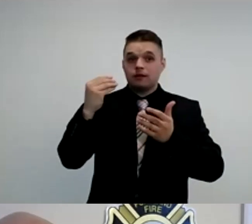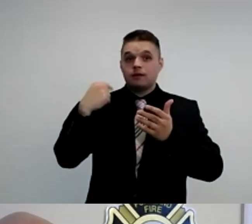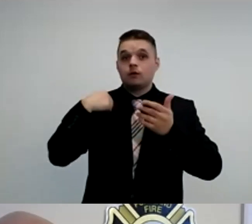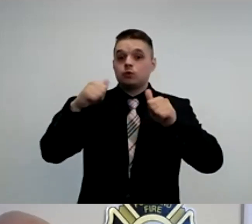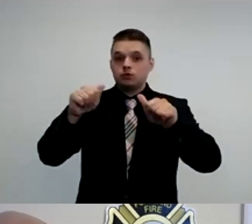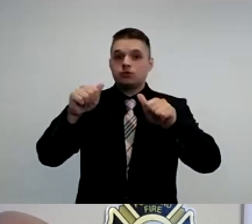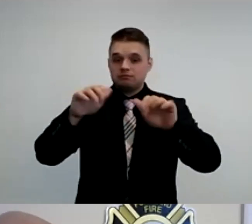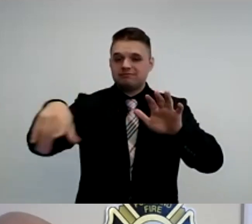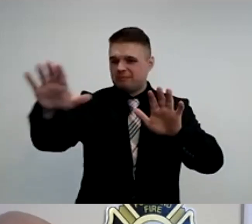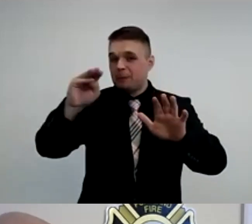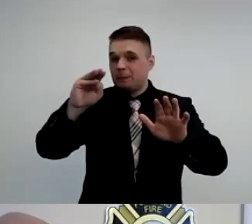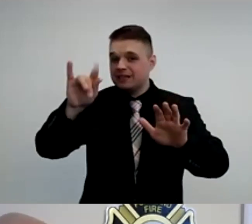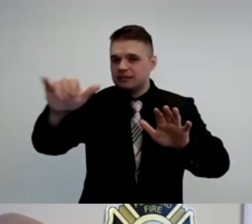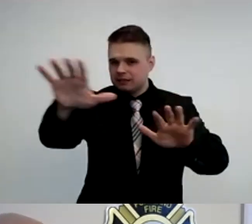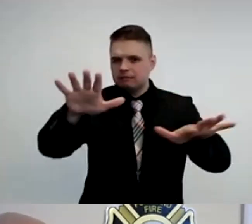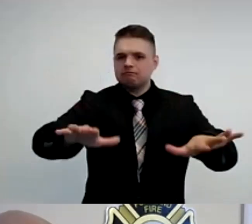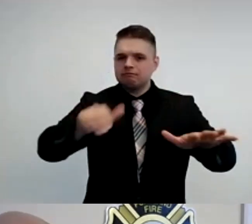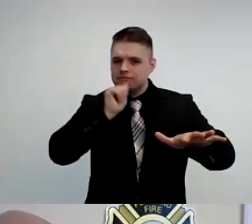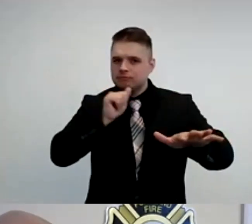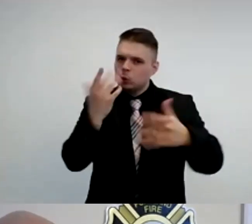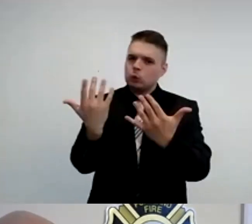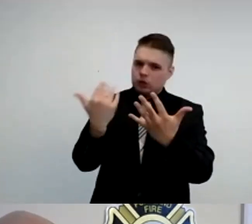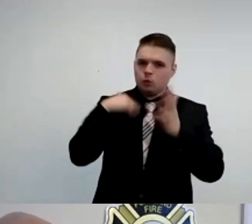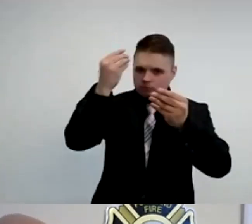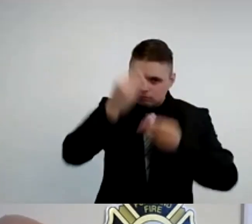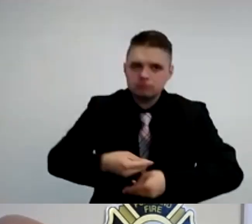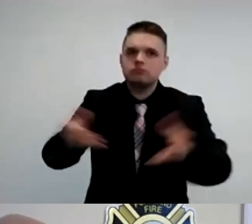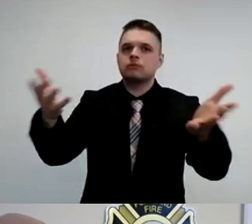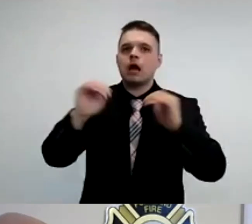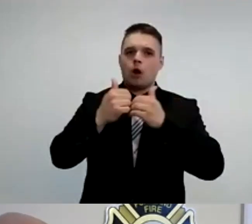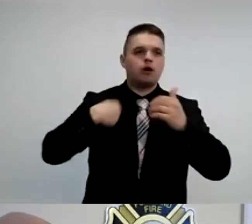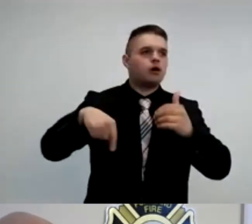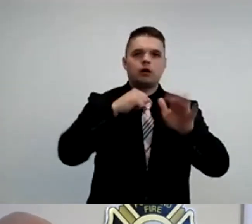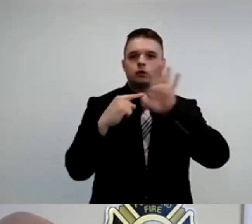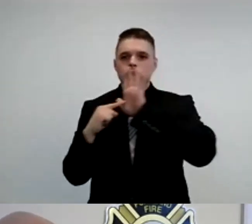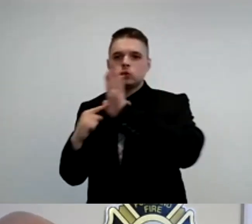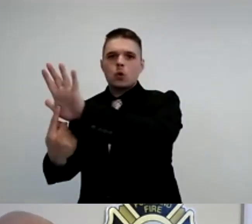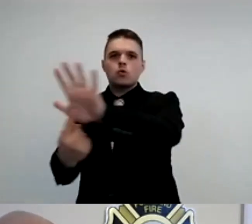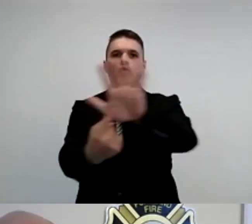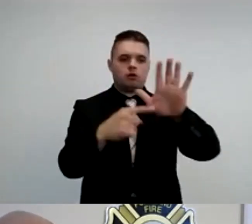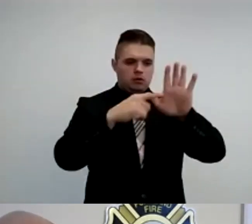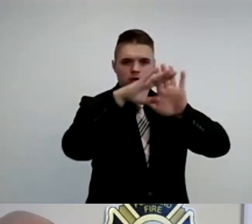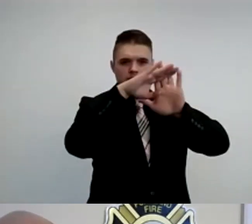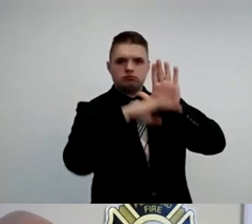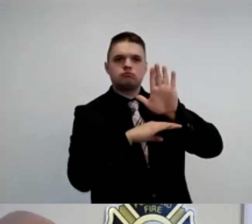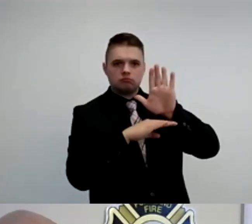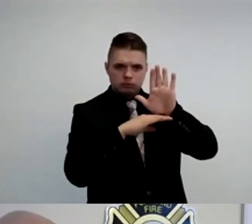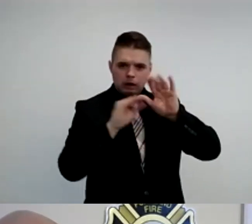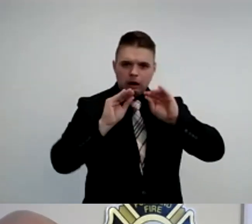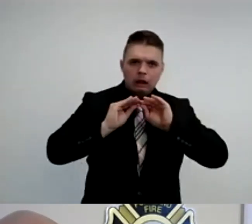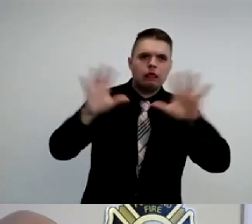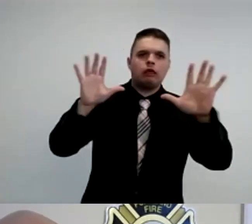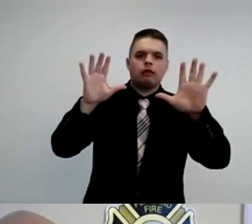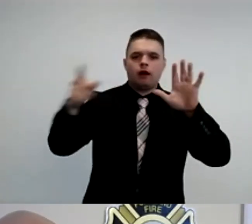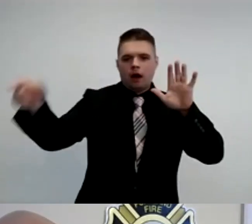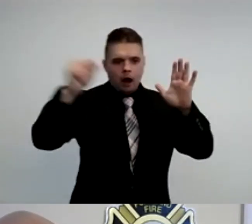figure out, once we get this data, how we put it in a presentable form so that people can see it. We ultimately, we certainly want to share